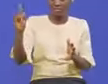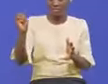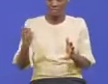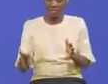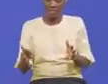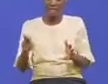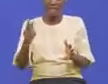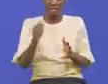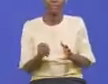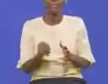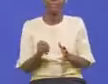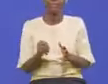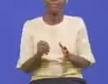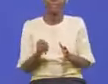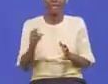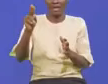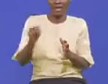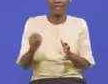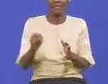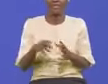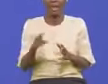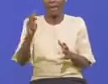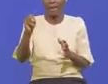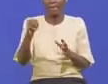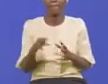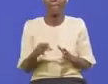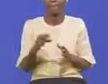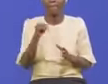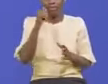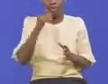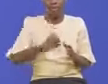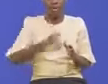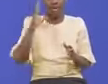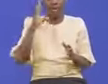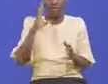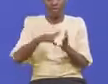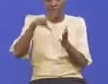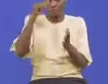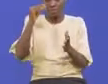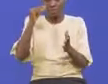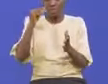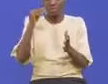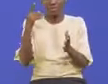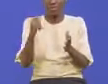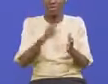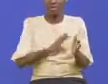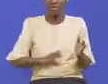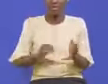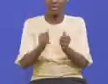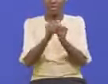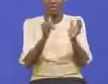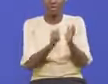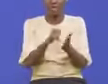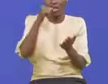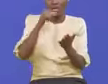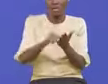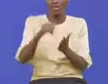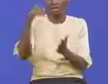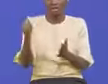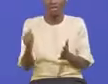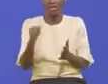letter A. Esoa ma fonfoso Christ onti si. A ma nomo. To look at that word Christ